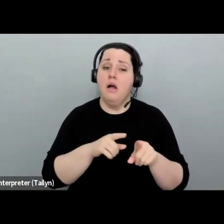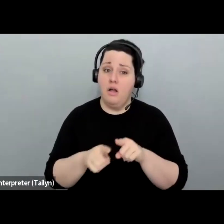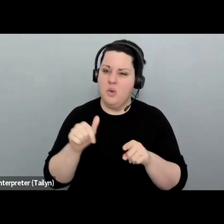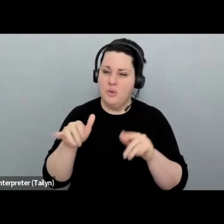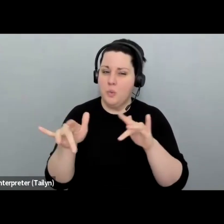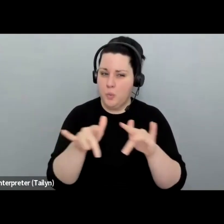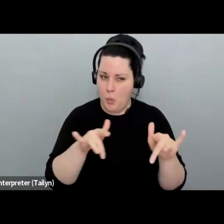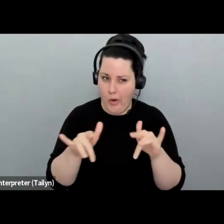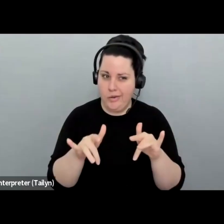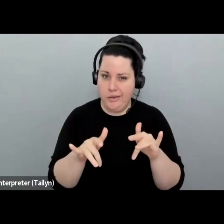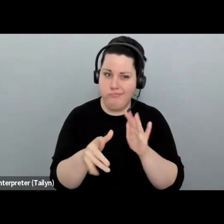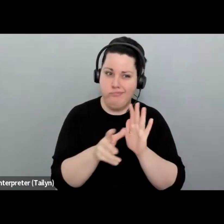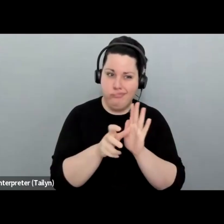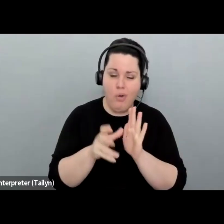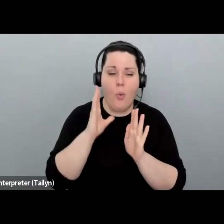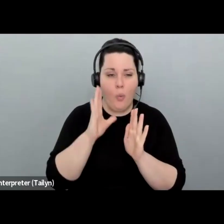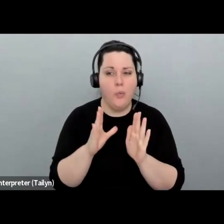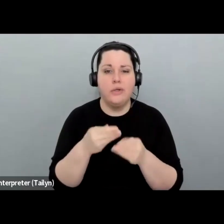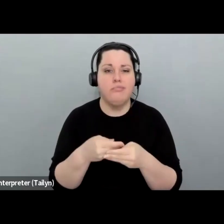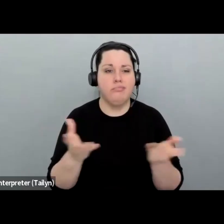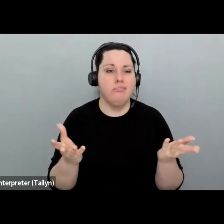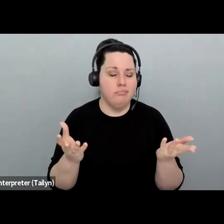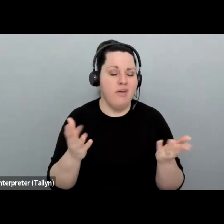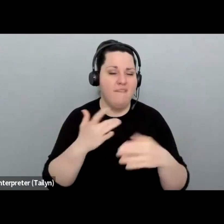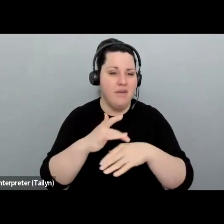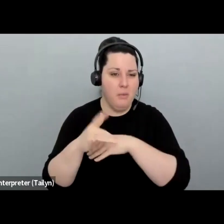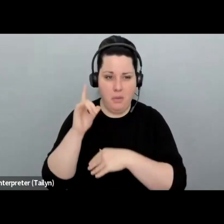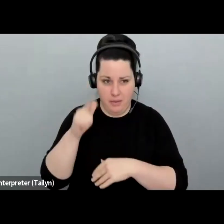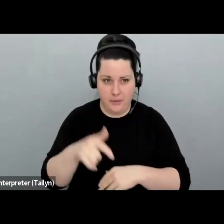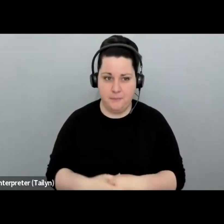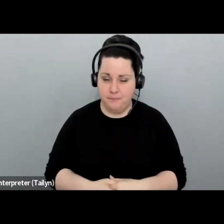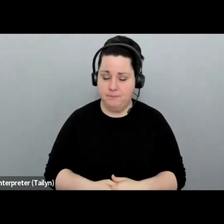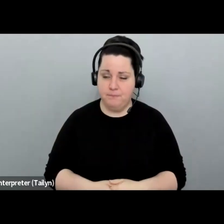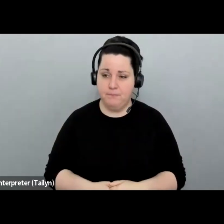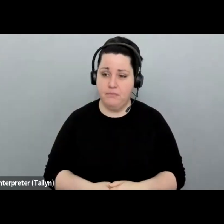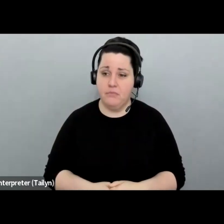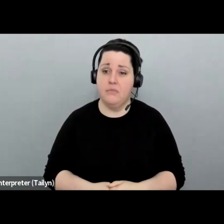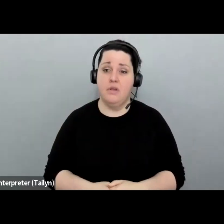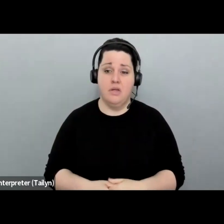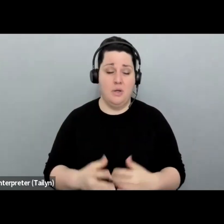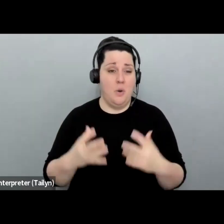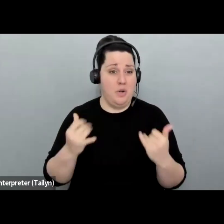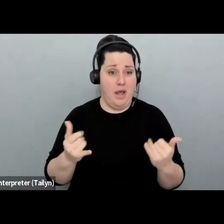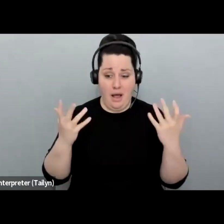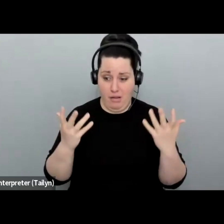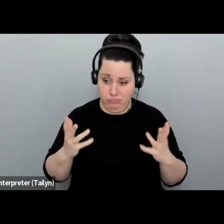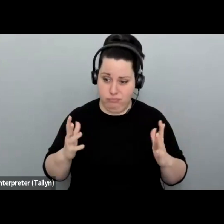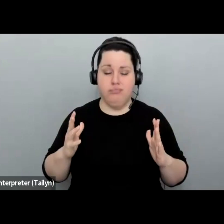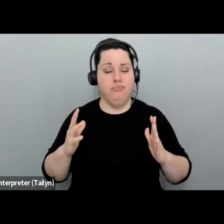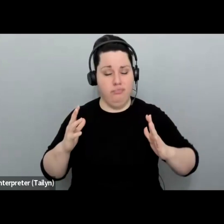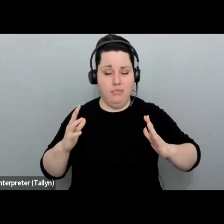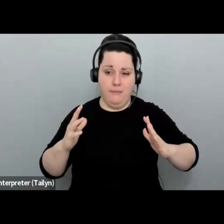being recorded and will be made available to registrants after the conclusion of the conference. With all of that, as the main